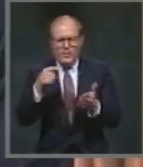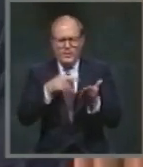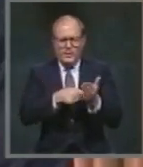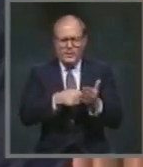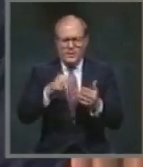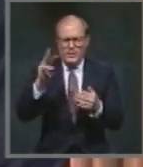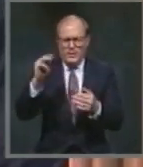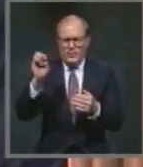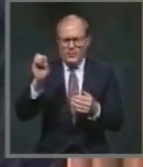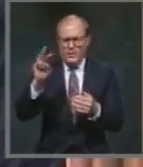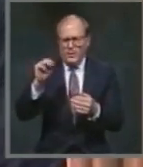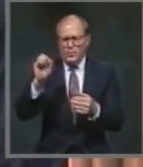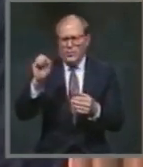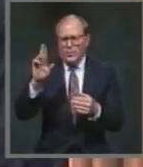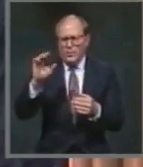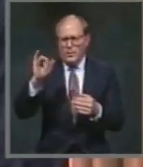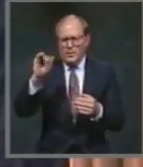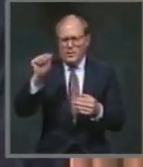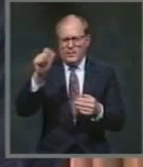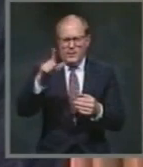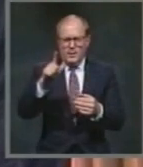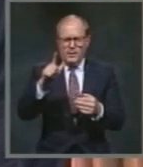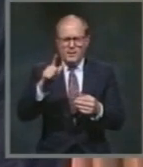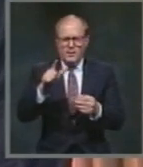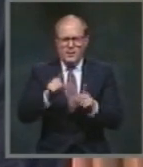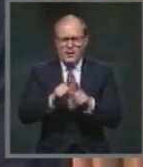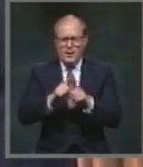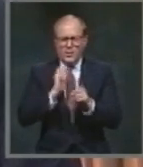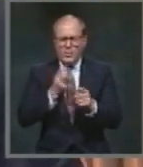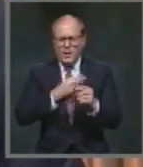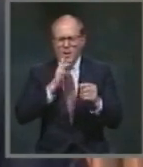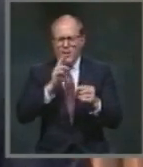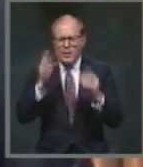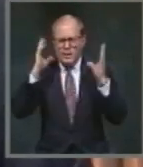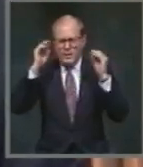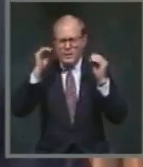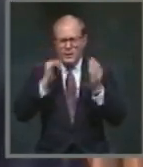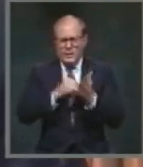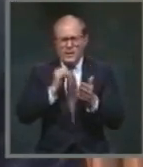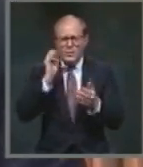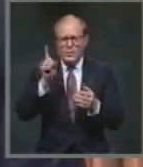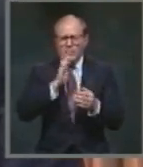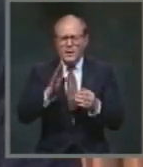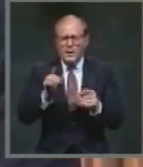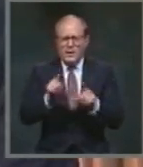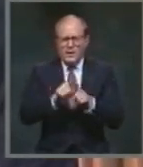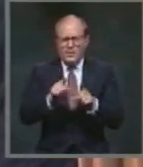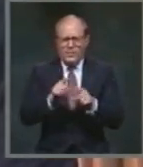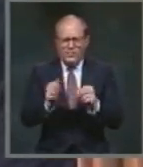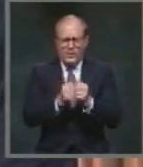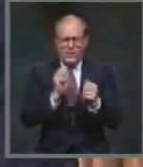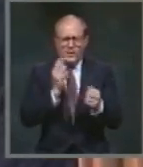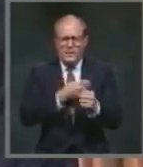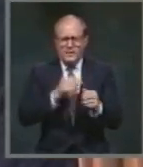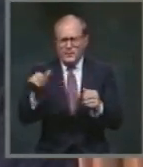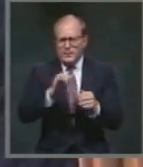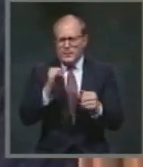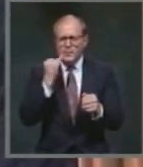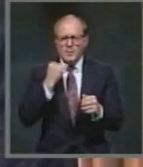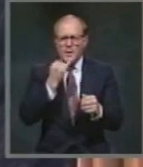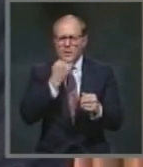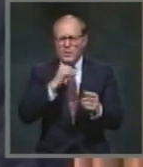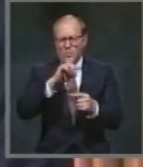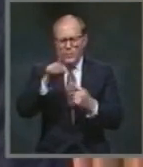week, as we're taught in the New Testament scriptures, it will be with us as it was with Israel when they no longer kept the Sabbath